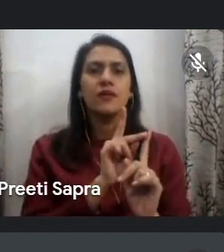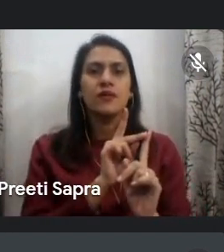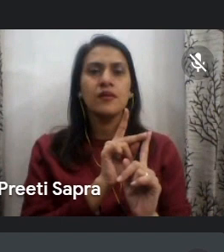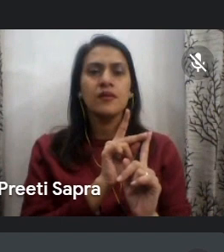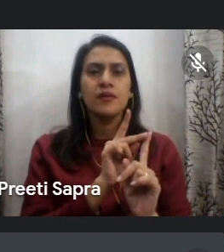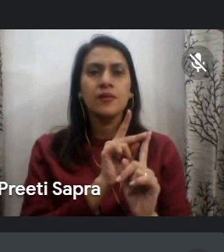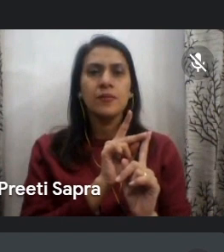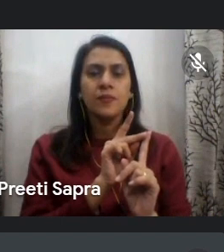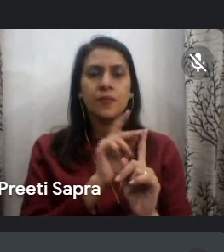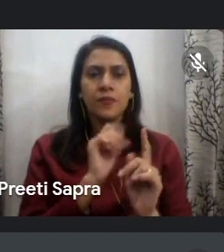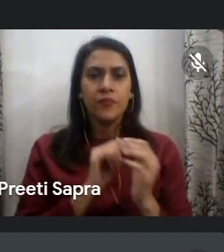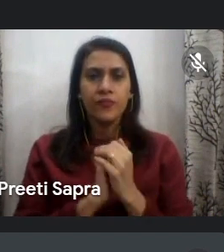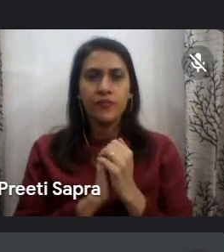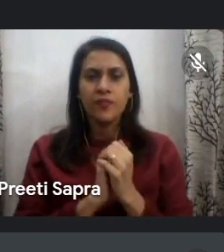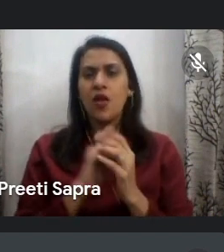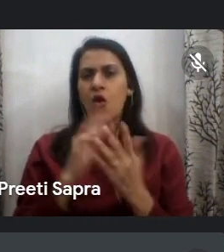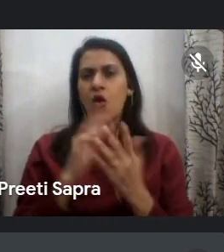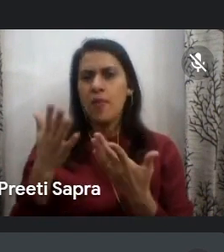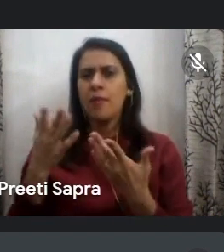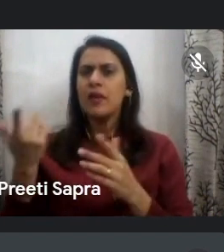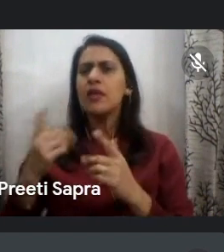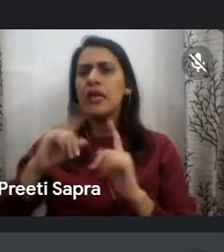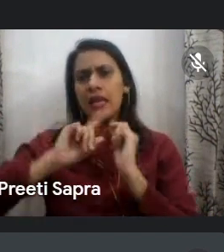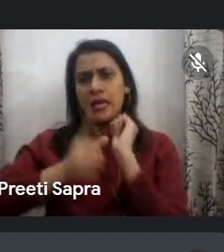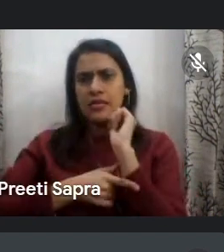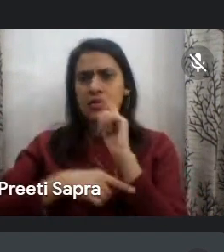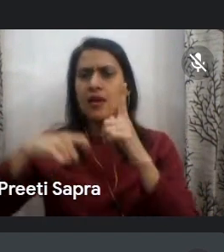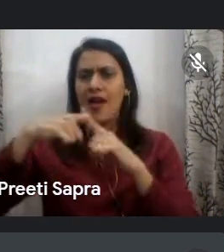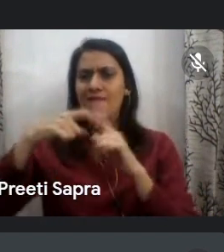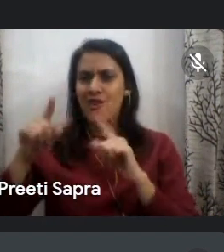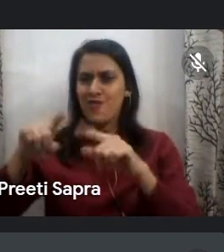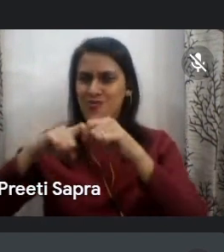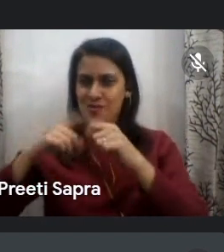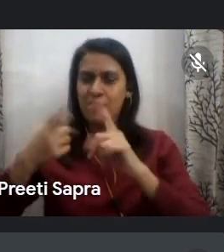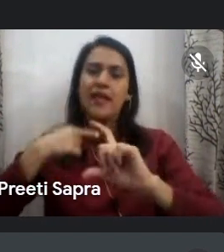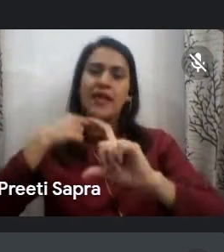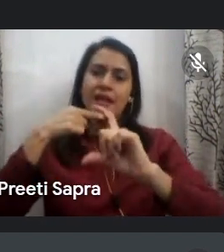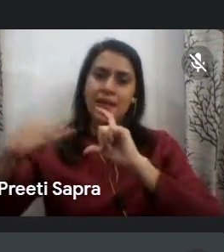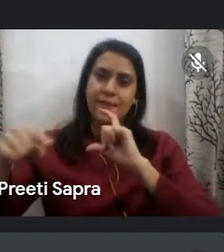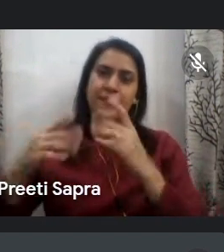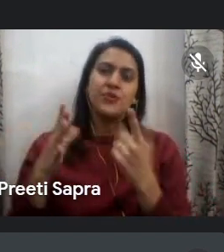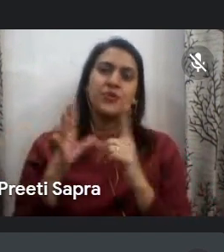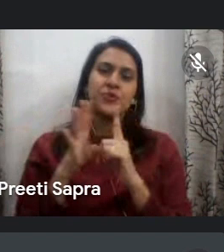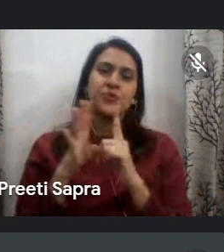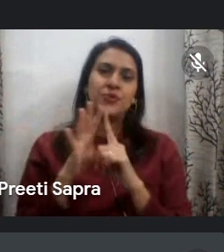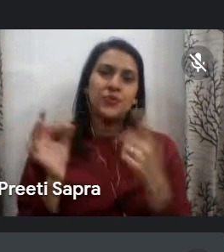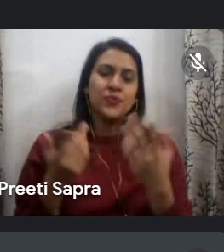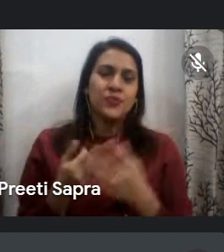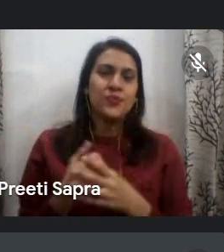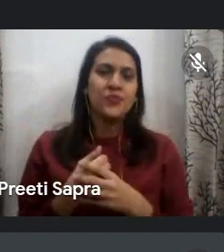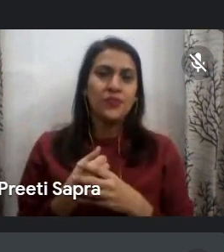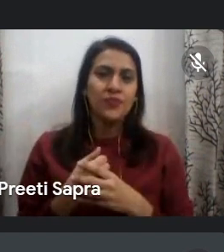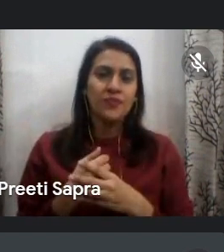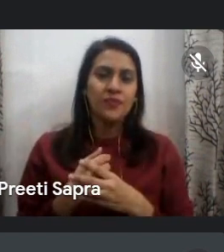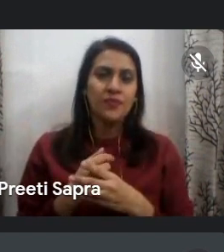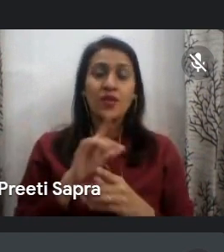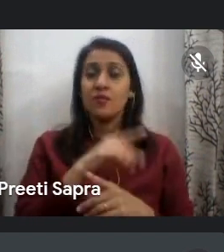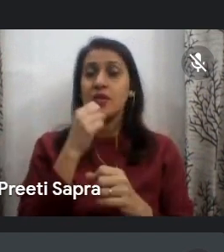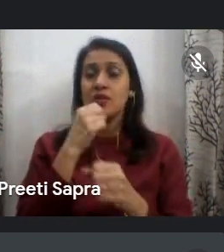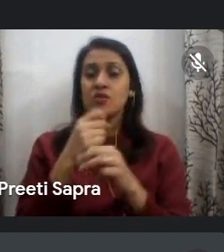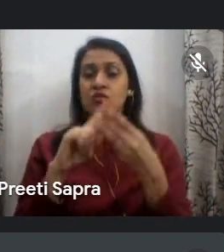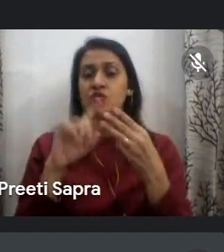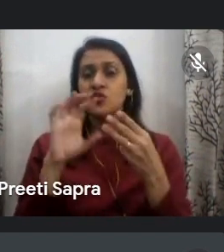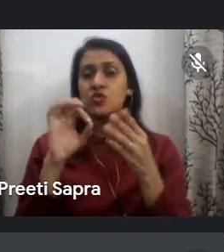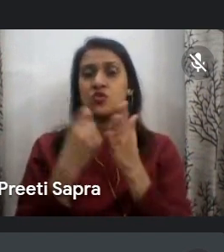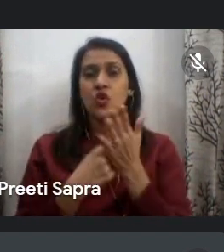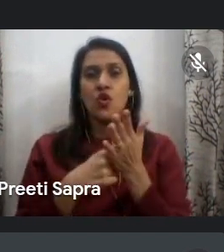Kavya probably via email. We also have another question for Shreya and Puneet by George Sebastian. While societal pressure is one